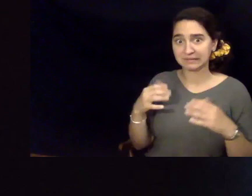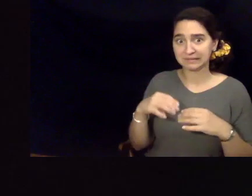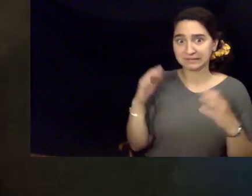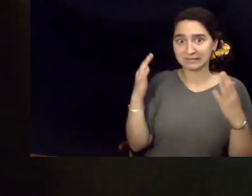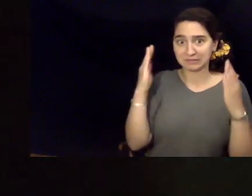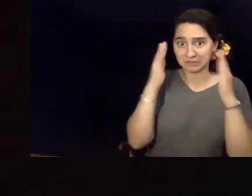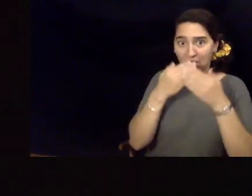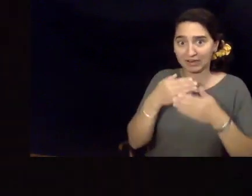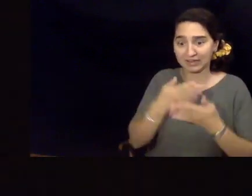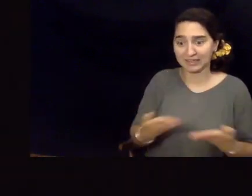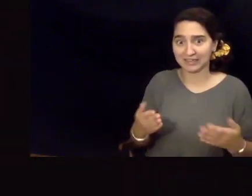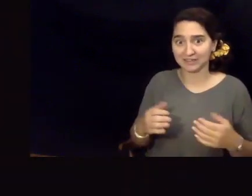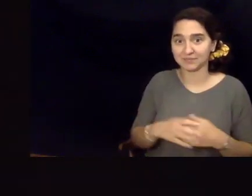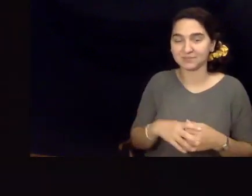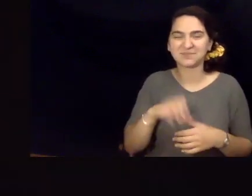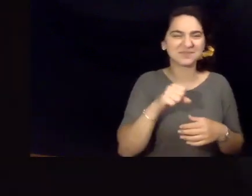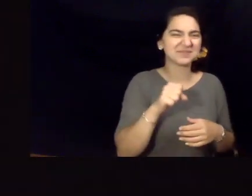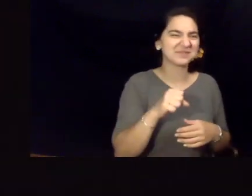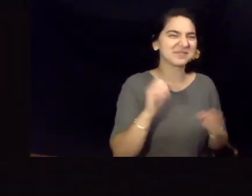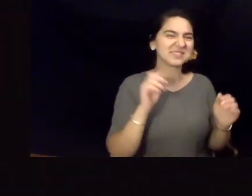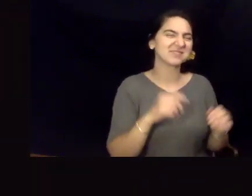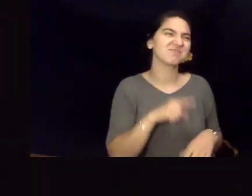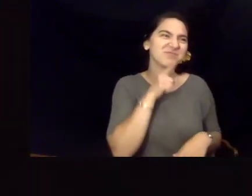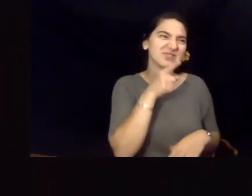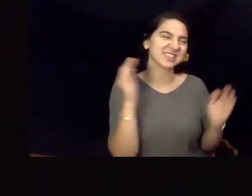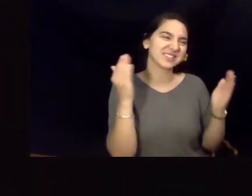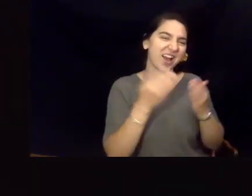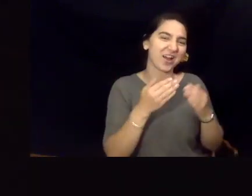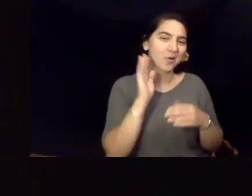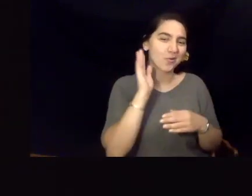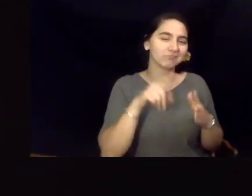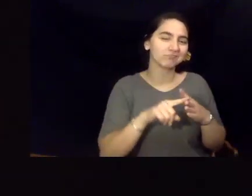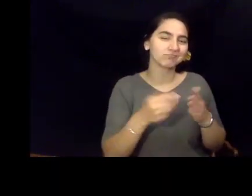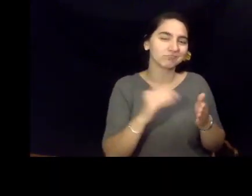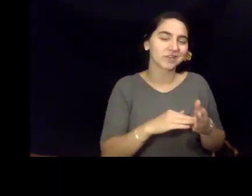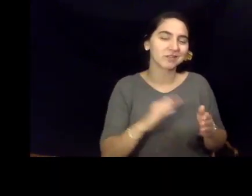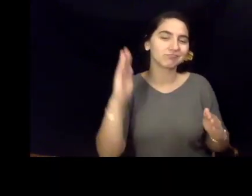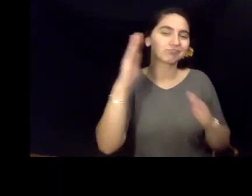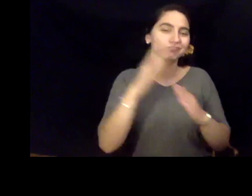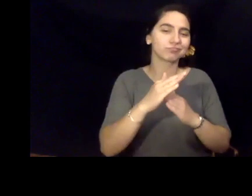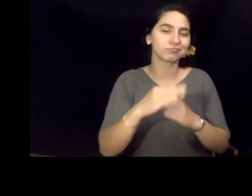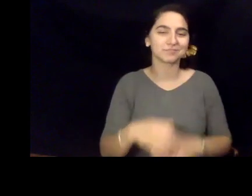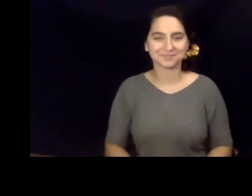It's kind of dark in here. It's very dark. We'll resume perhaps at the top.